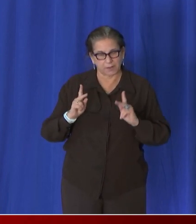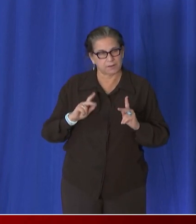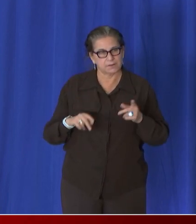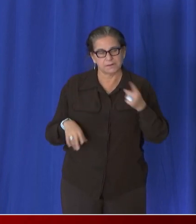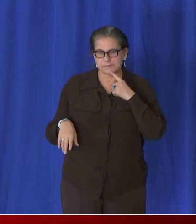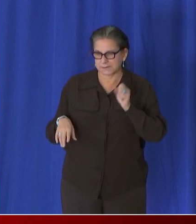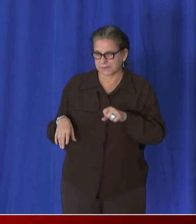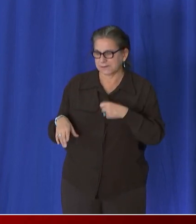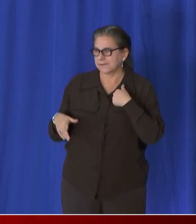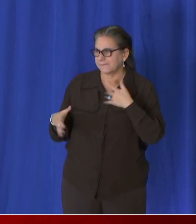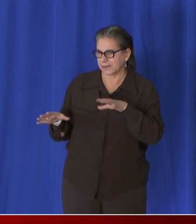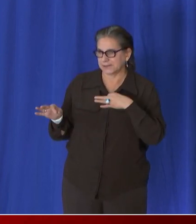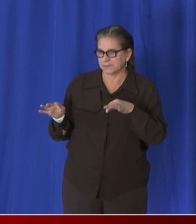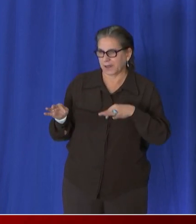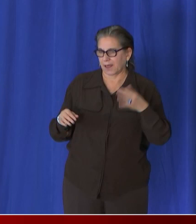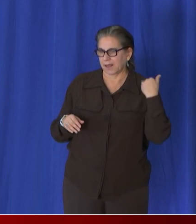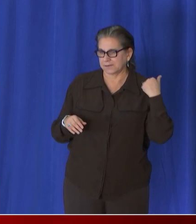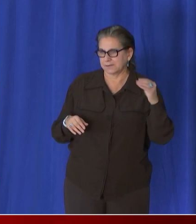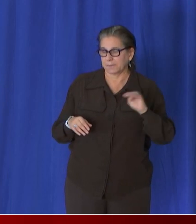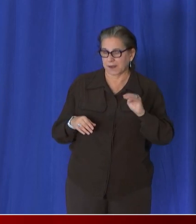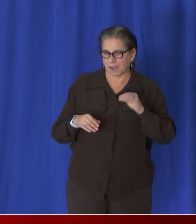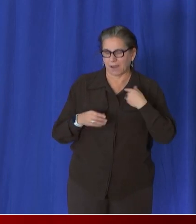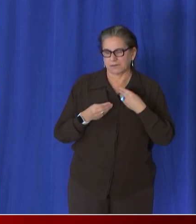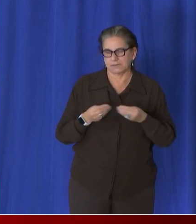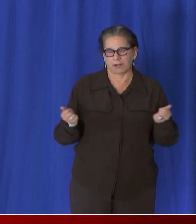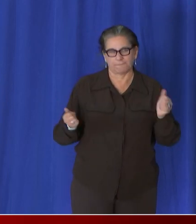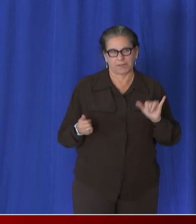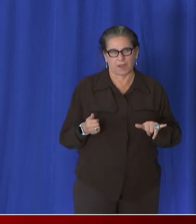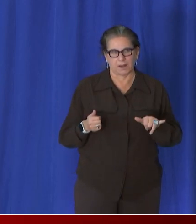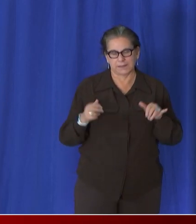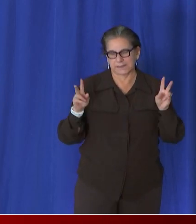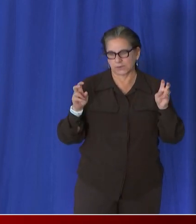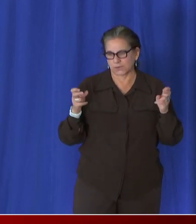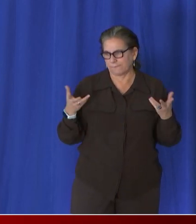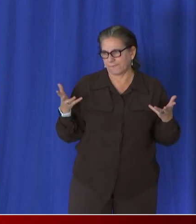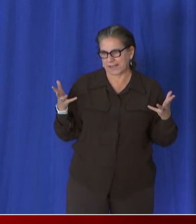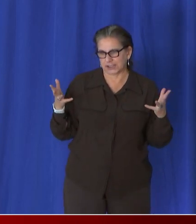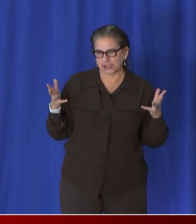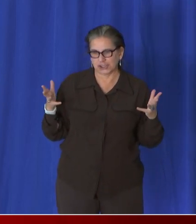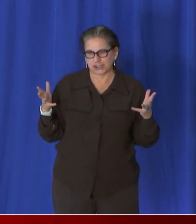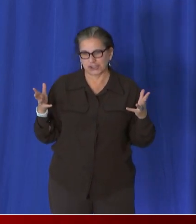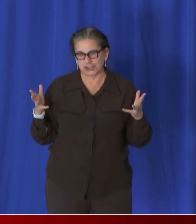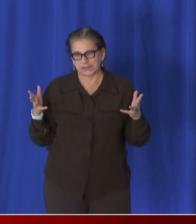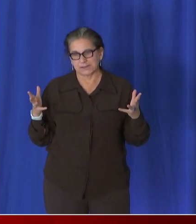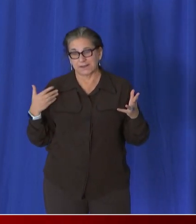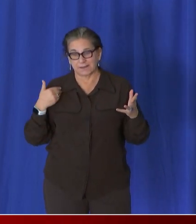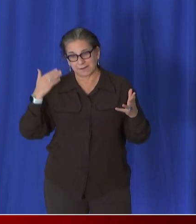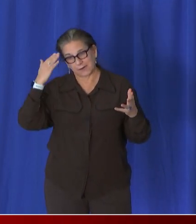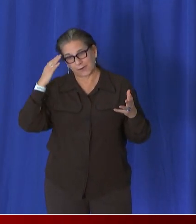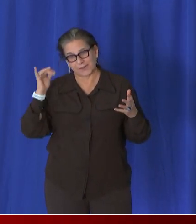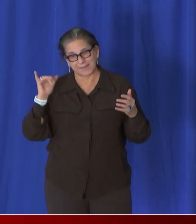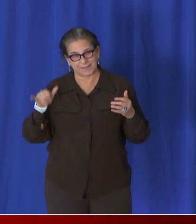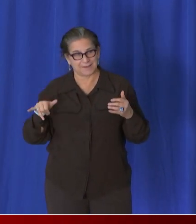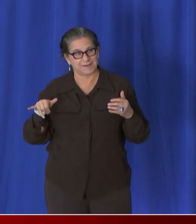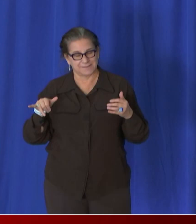I know that he's digging in to the hiring process and those decisions,